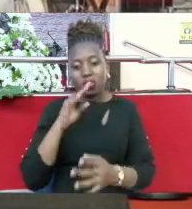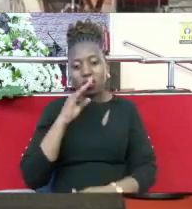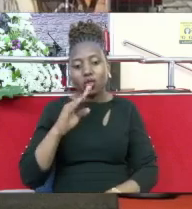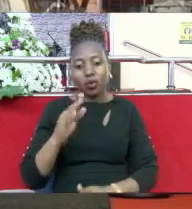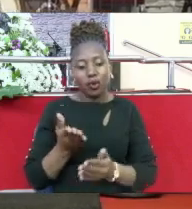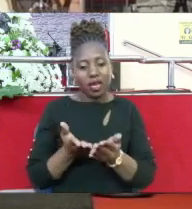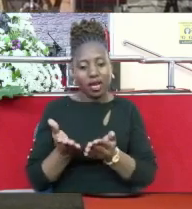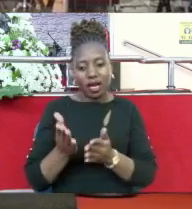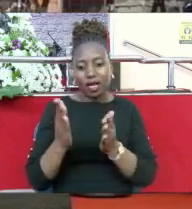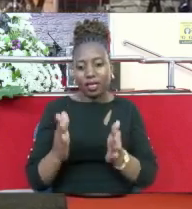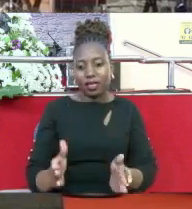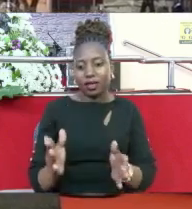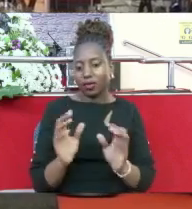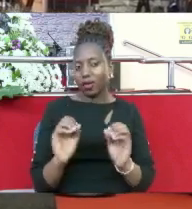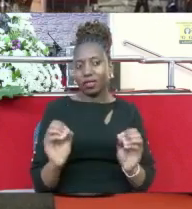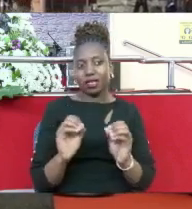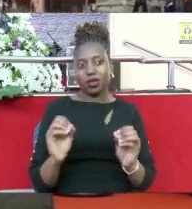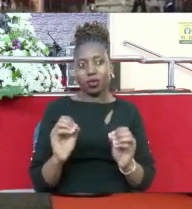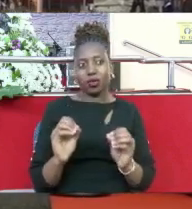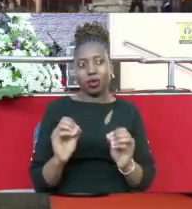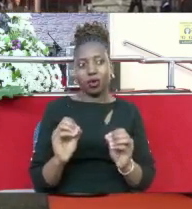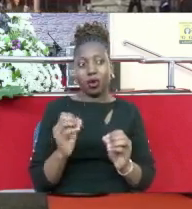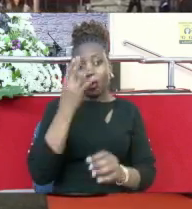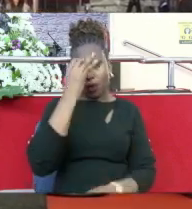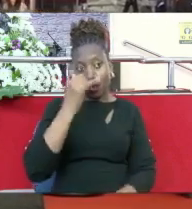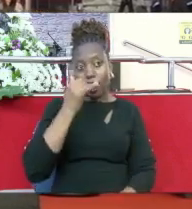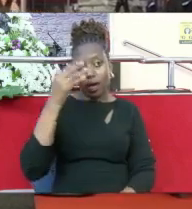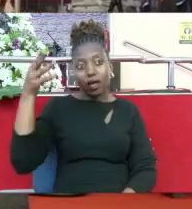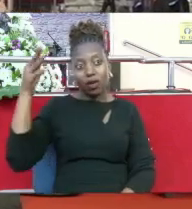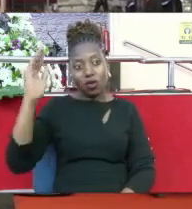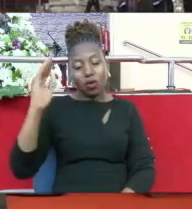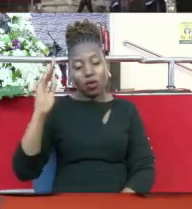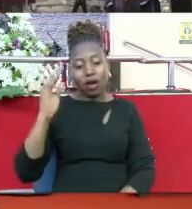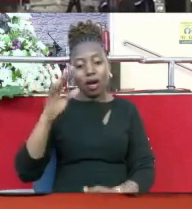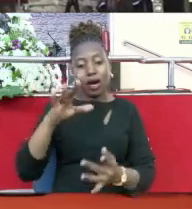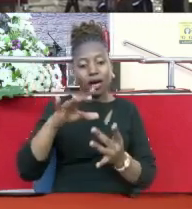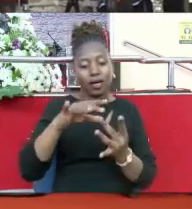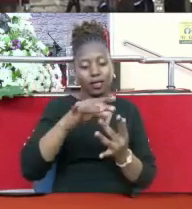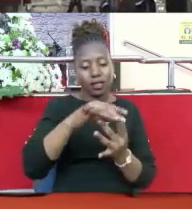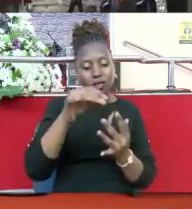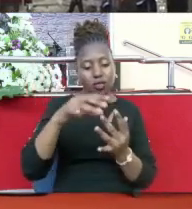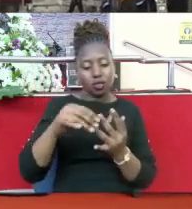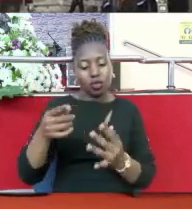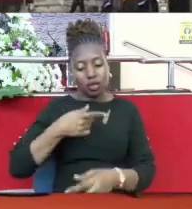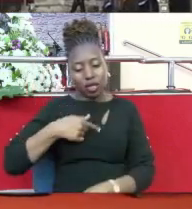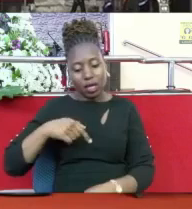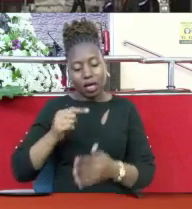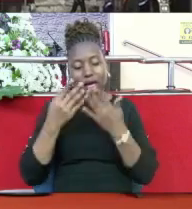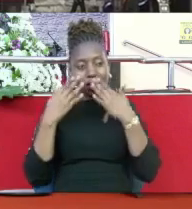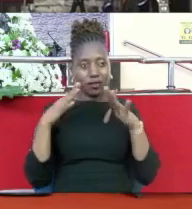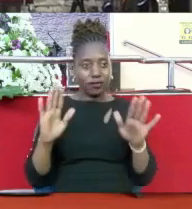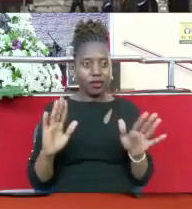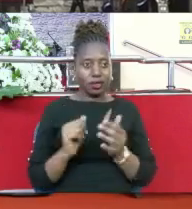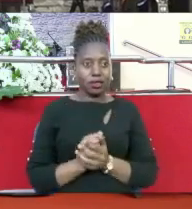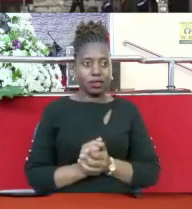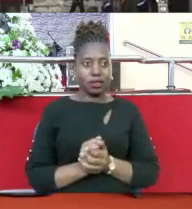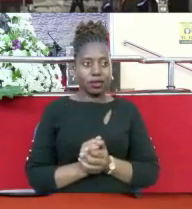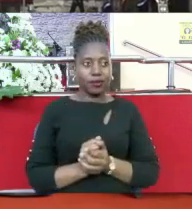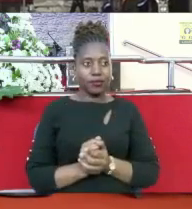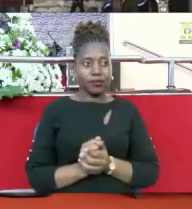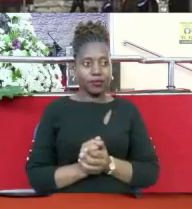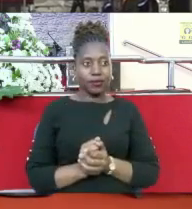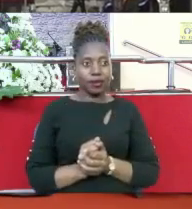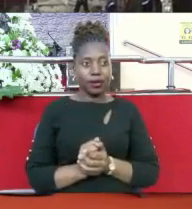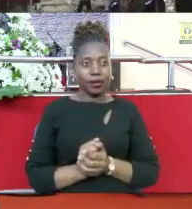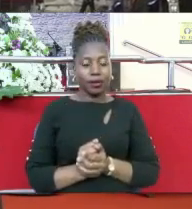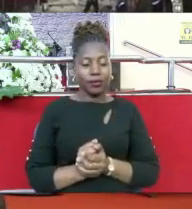stewards. Sisi tumechagua kuwa chemanzi ama wangalizi, lakini ni Mungu ametupatia hilo jukumu. So today we are going to